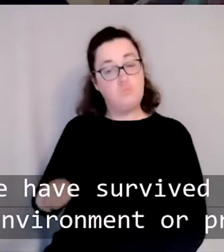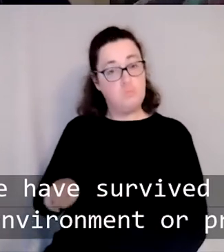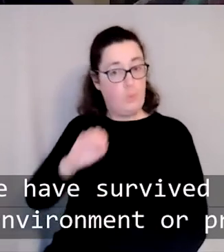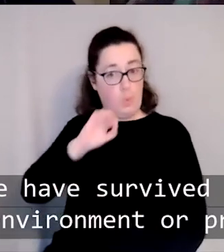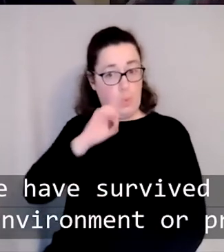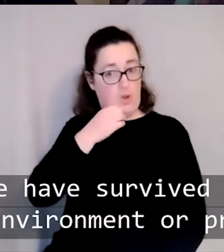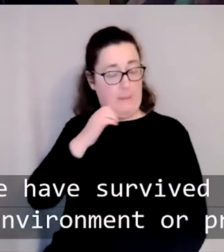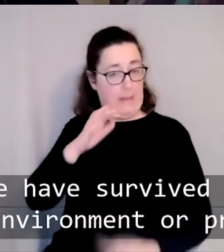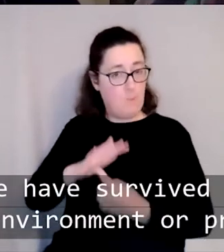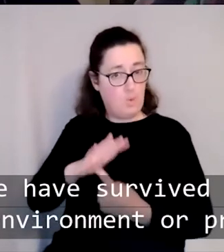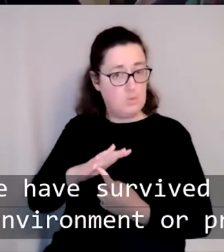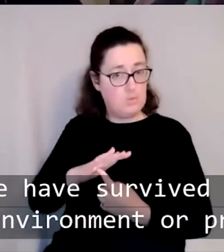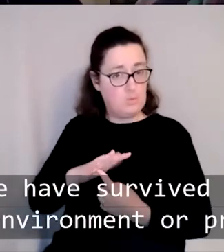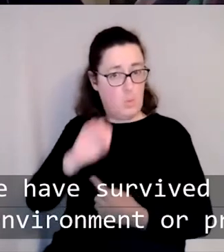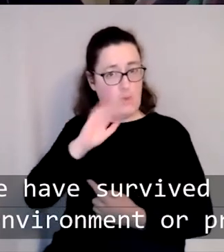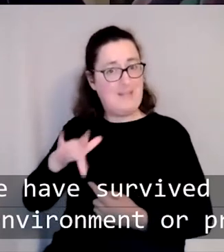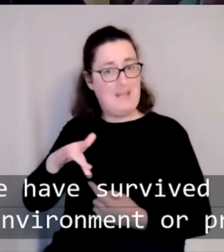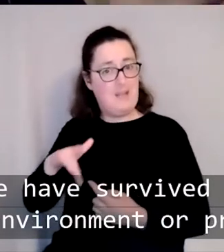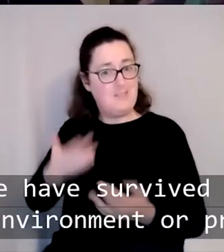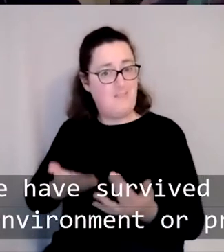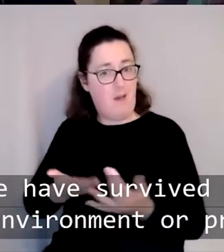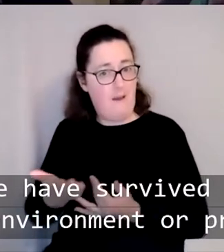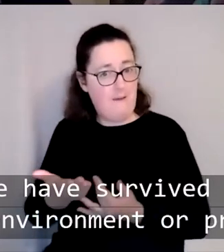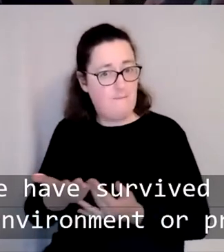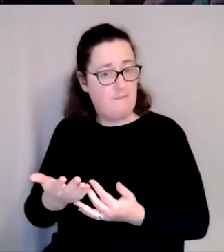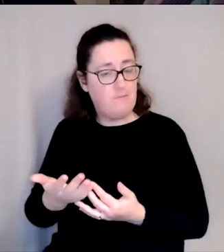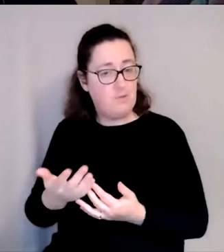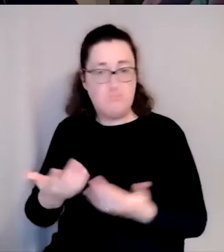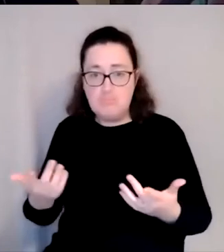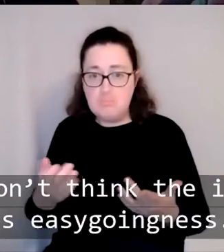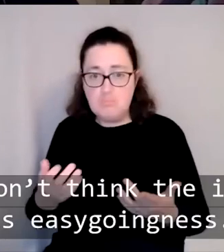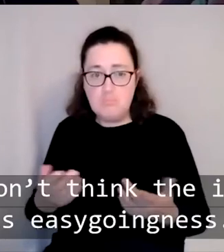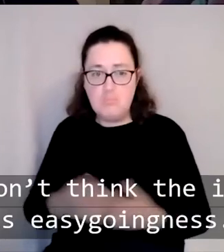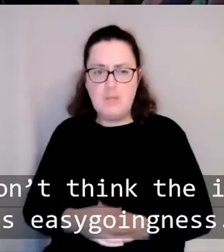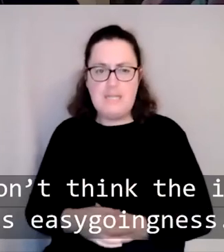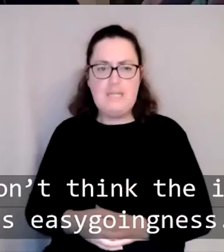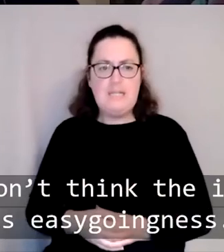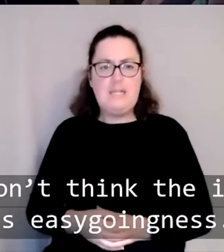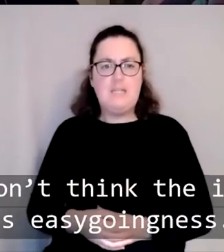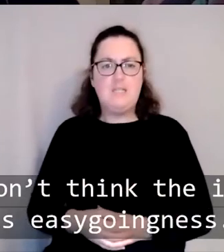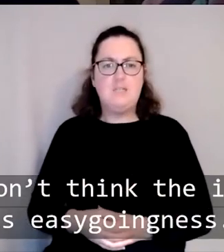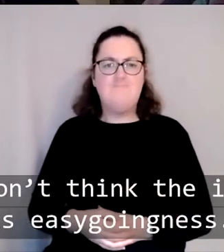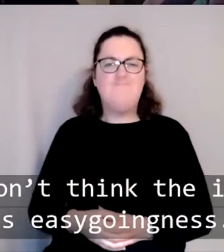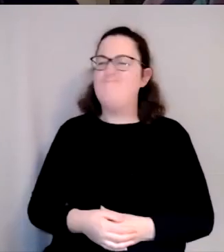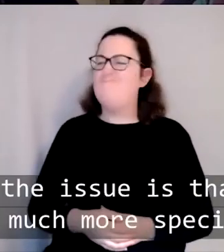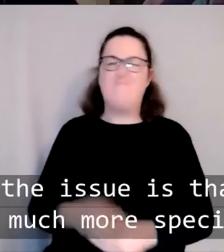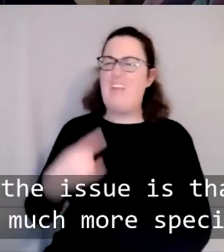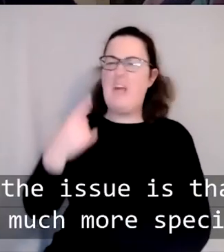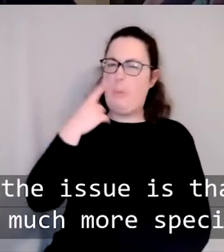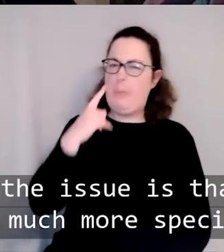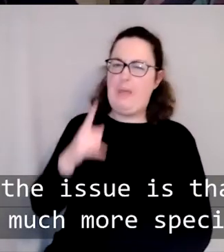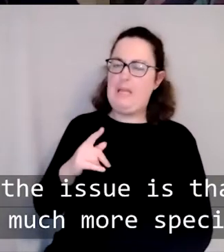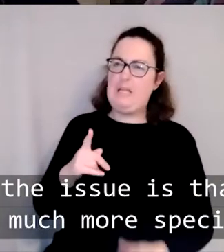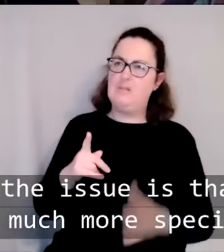have kind of survived in that type of environment or prospered? I don't think the issue is easygoingness. I